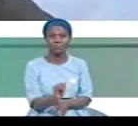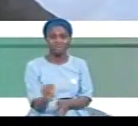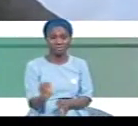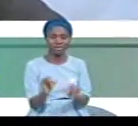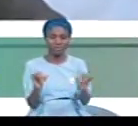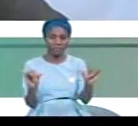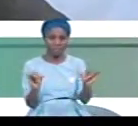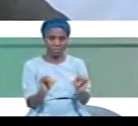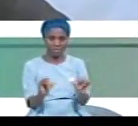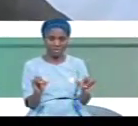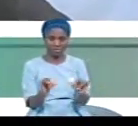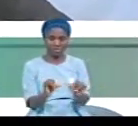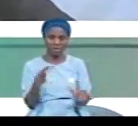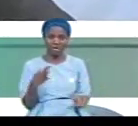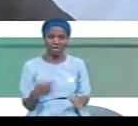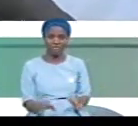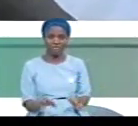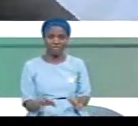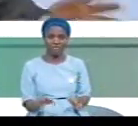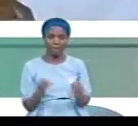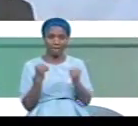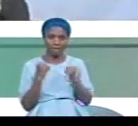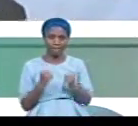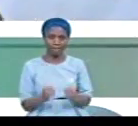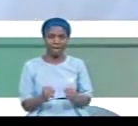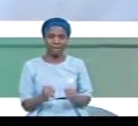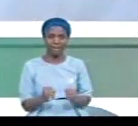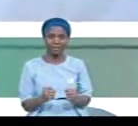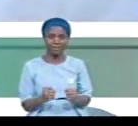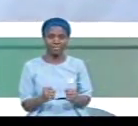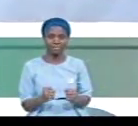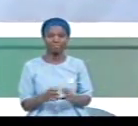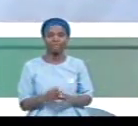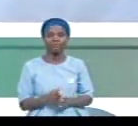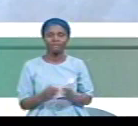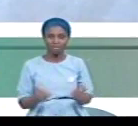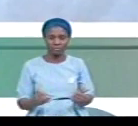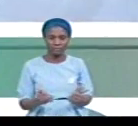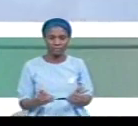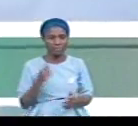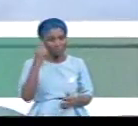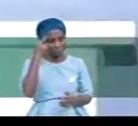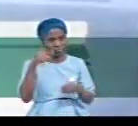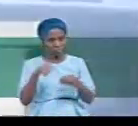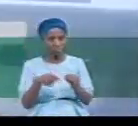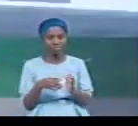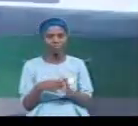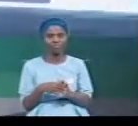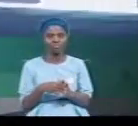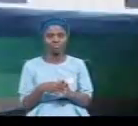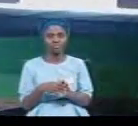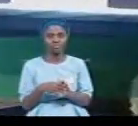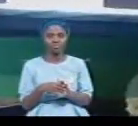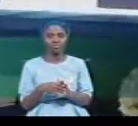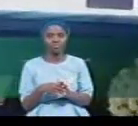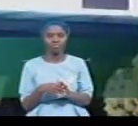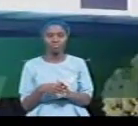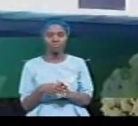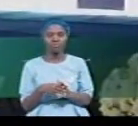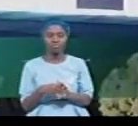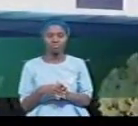measure of power. Think along with me. The world in